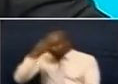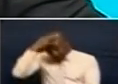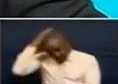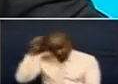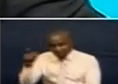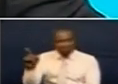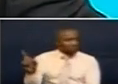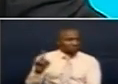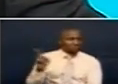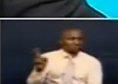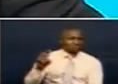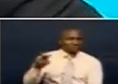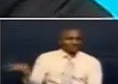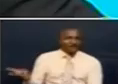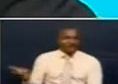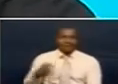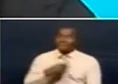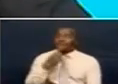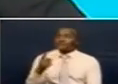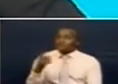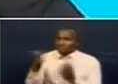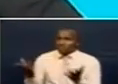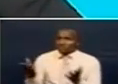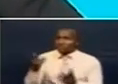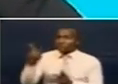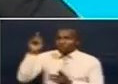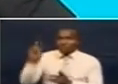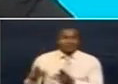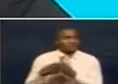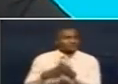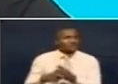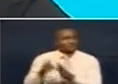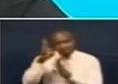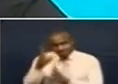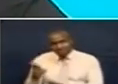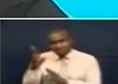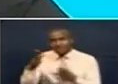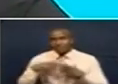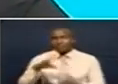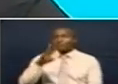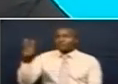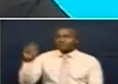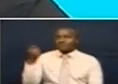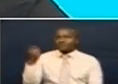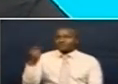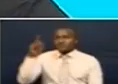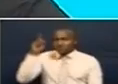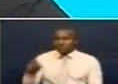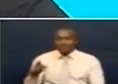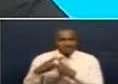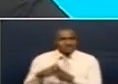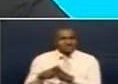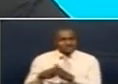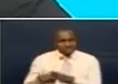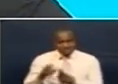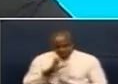So what I'm saying is that you must start respecting the people of Western Kenya. And you must start respecting the people of